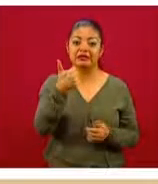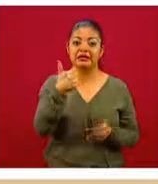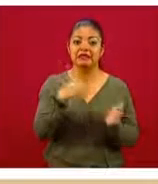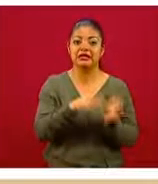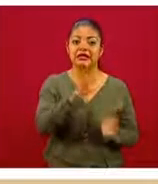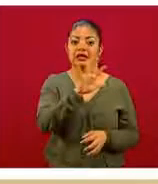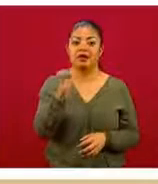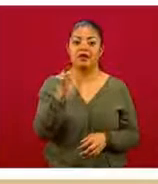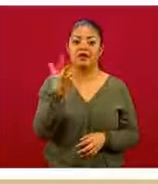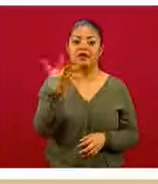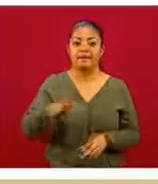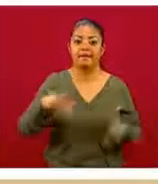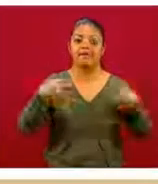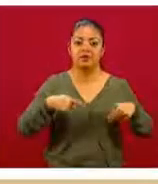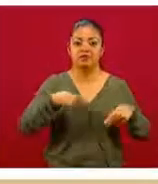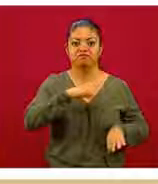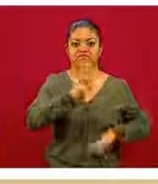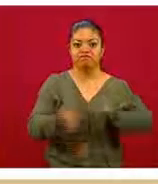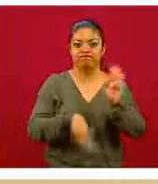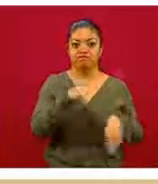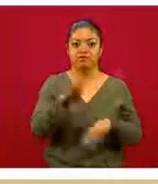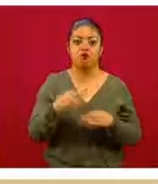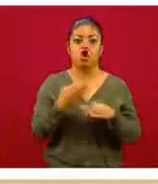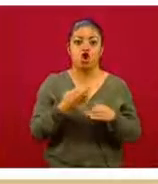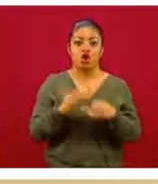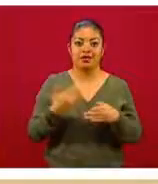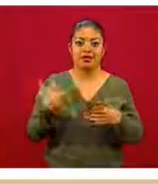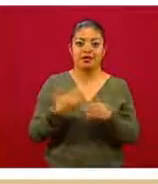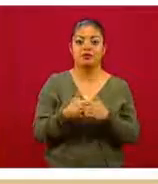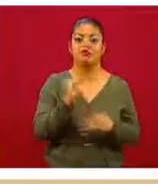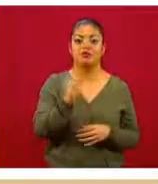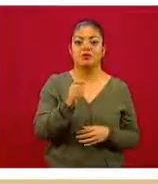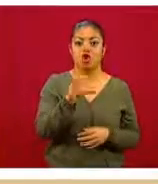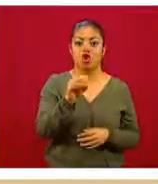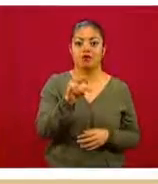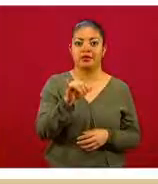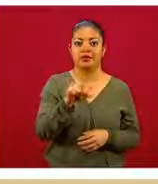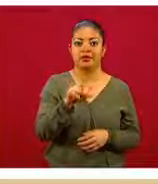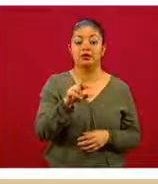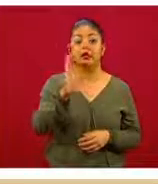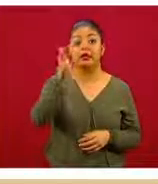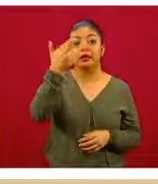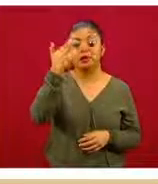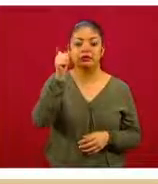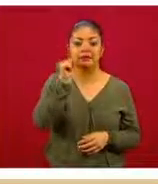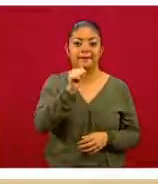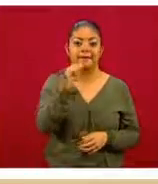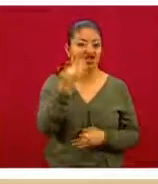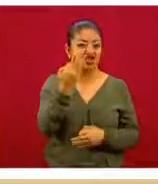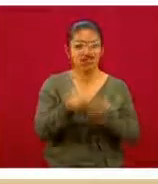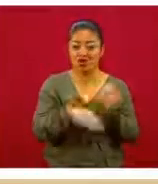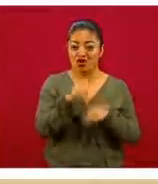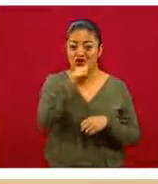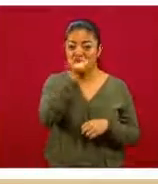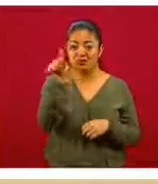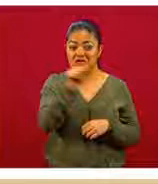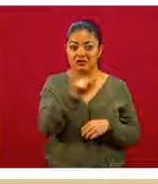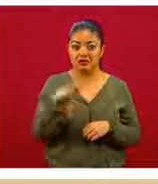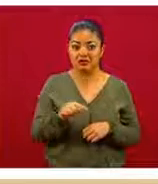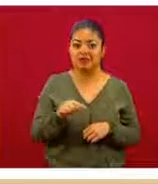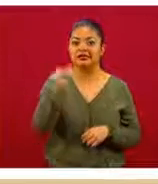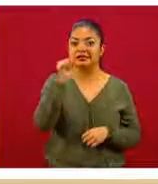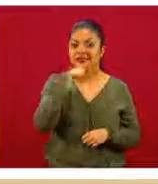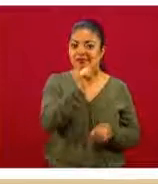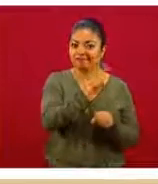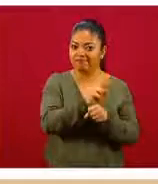for you to see. Very unfortunately, 6,510 people have lost their lives due to COVID now. And